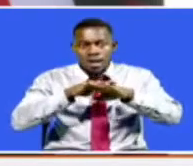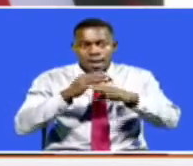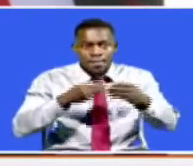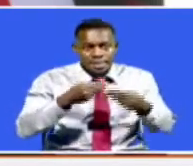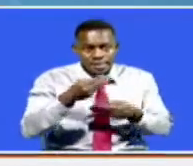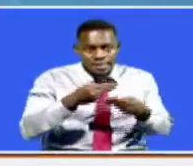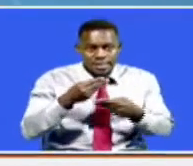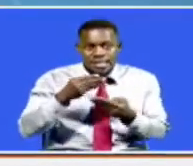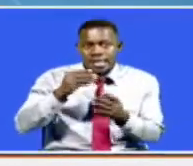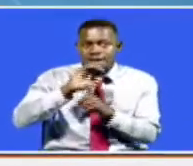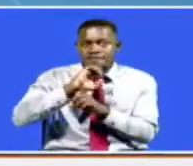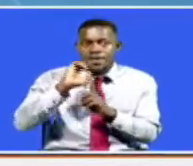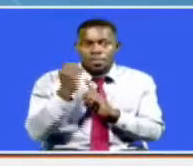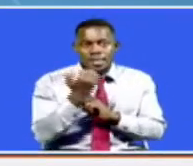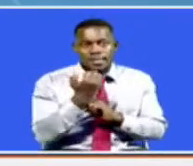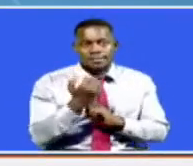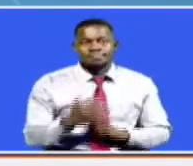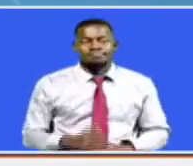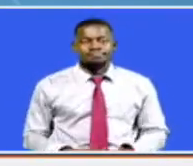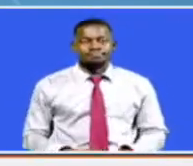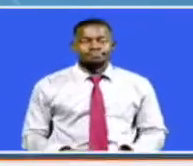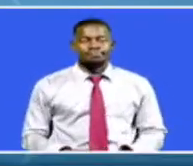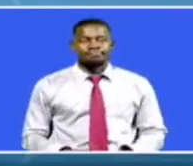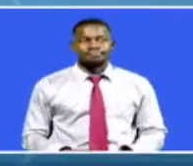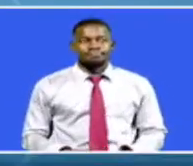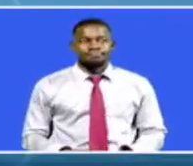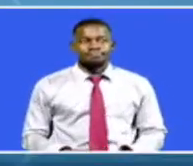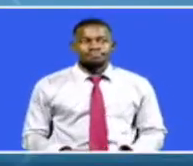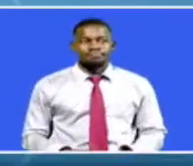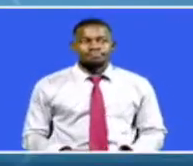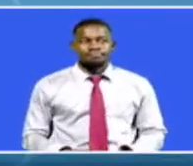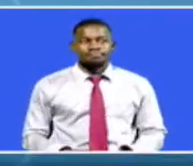environment. Elsewhere, iPay has partnered with Visa